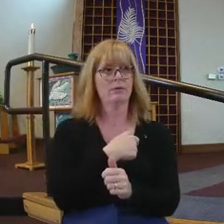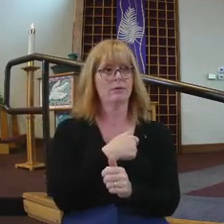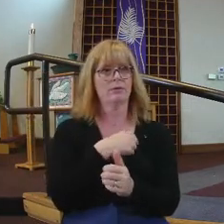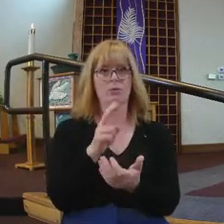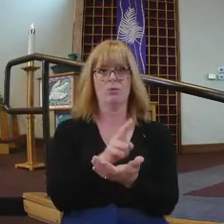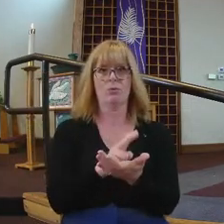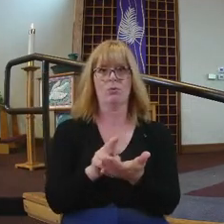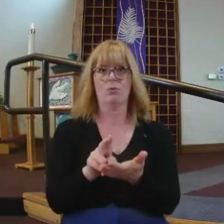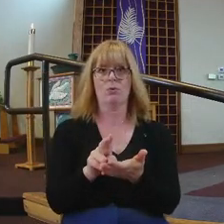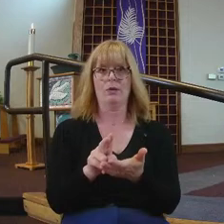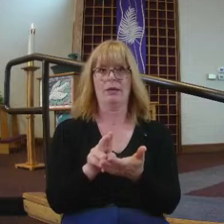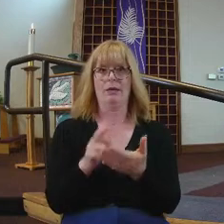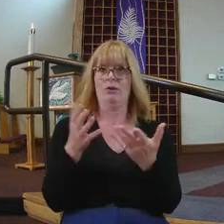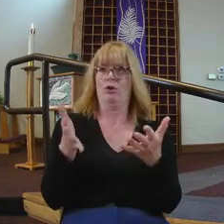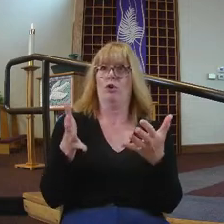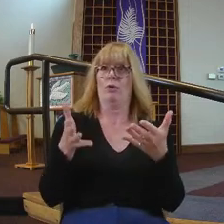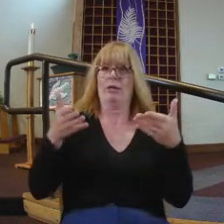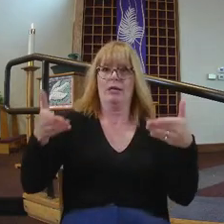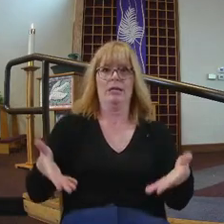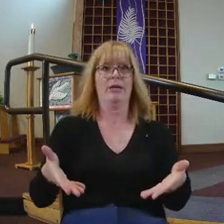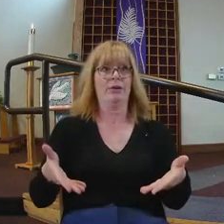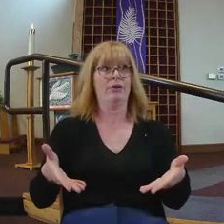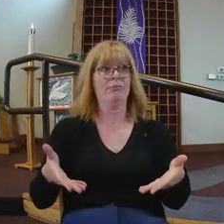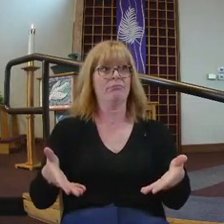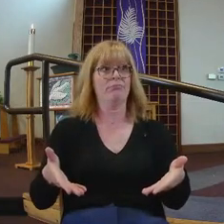midst. Amen.